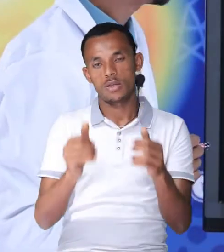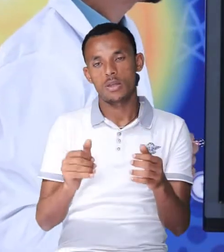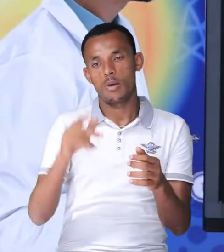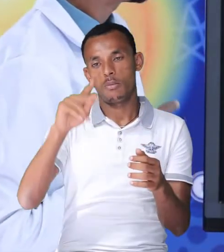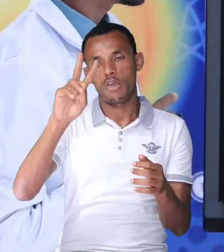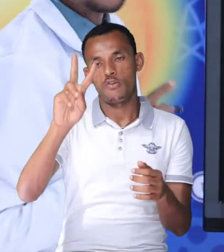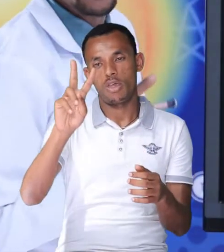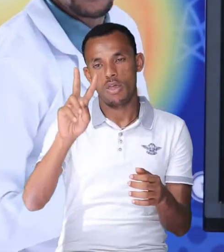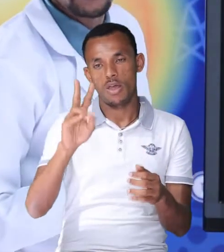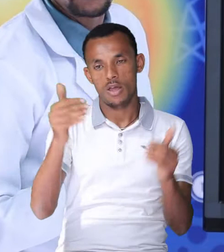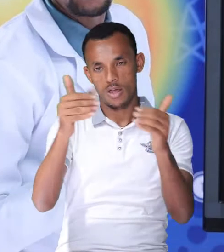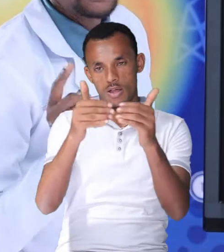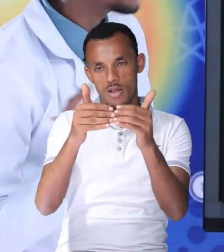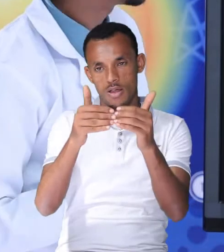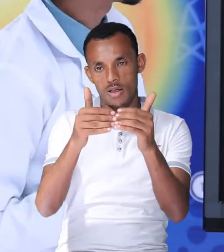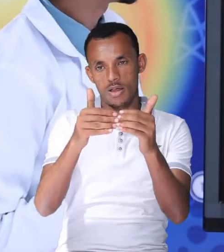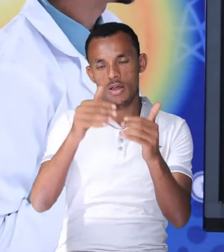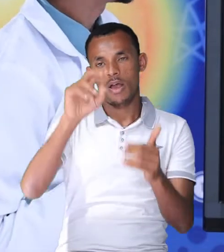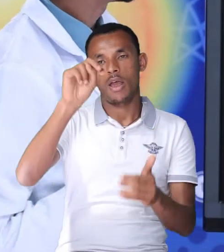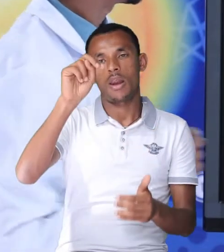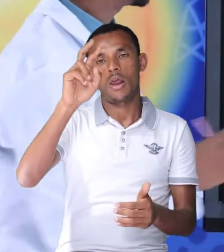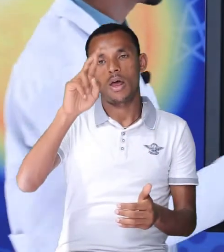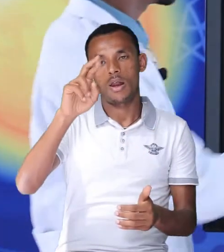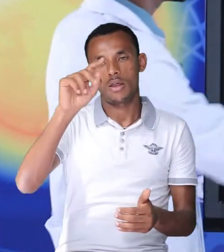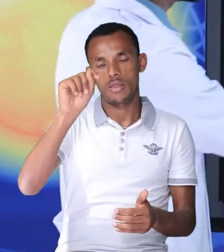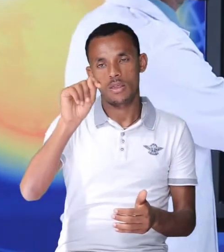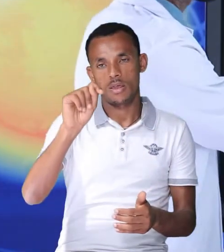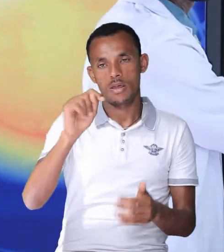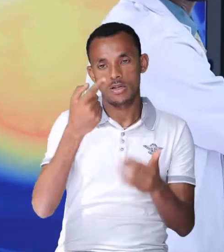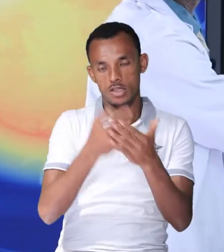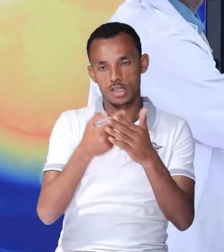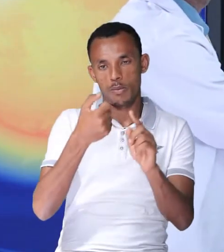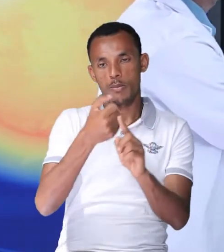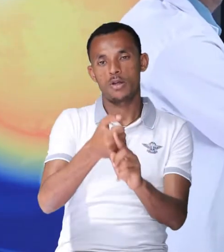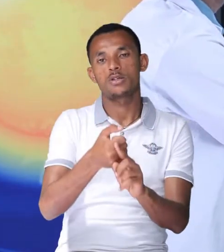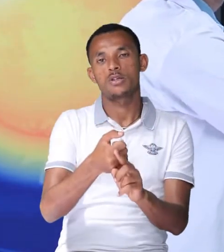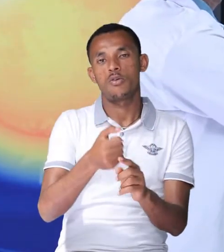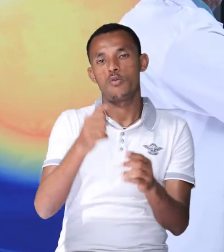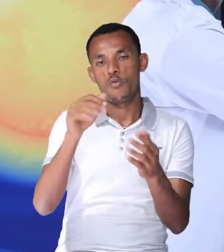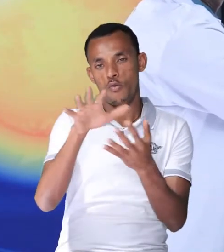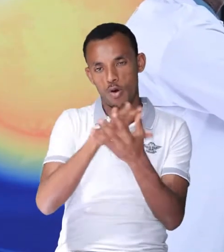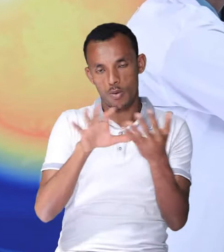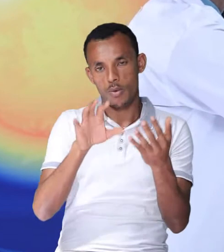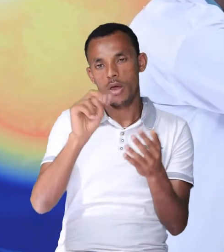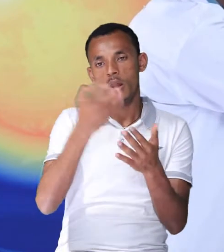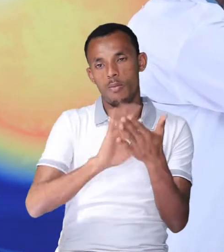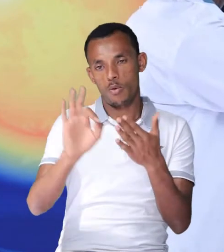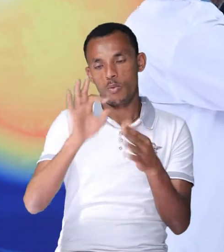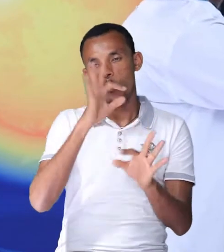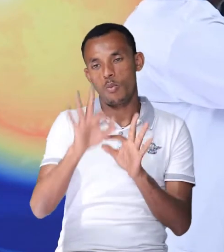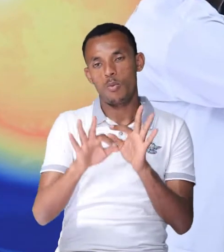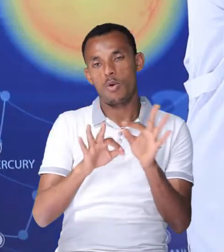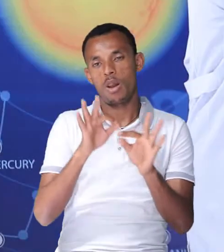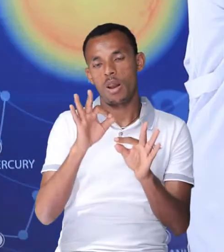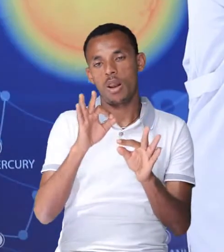PV is equal to nRT, where P is pressure, V is volume, N is the number of mole, R